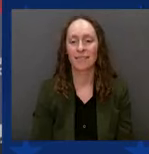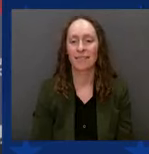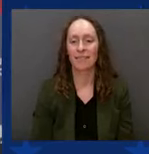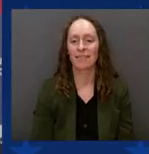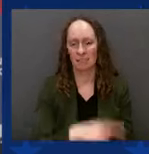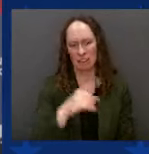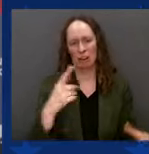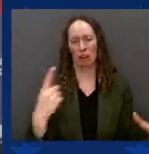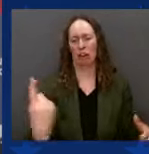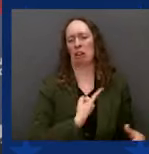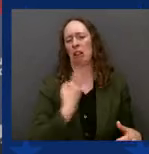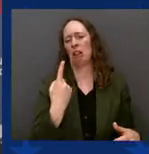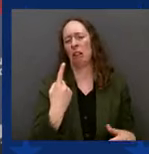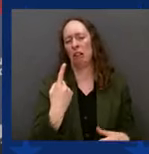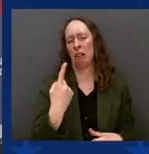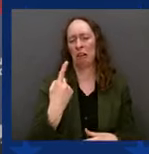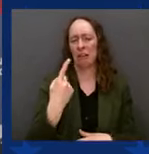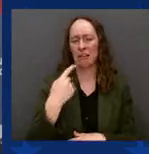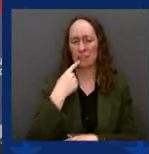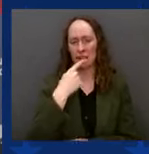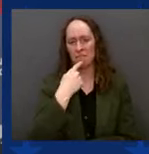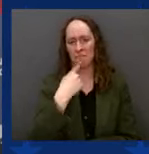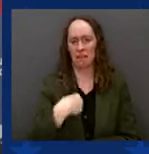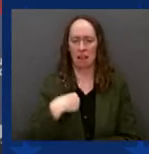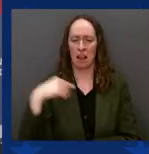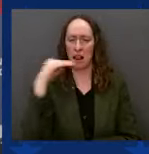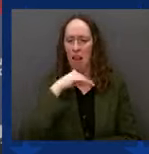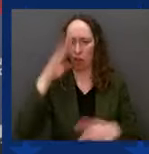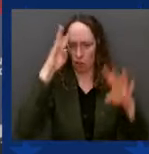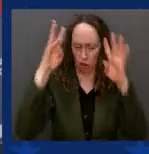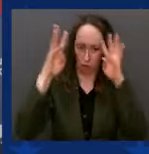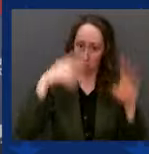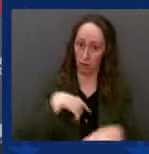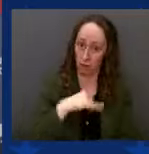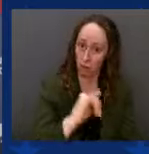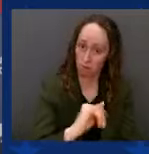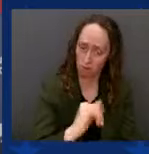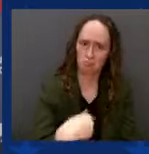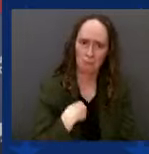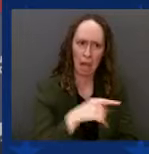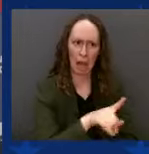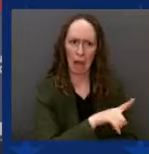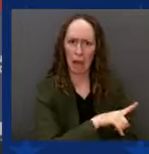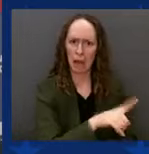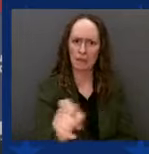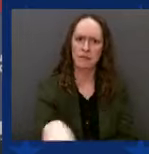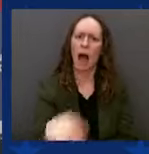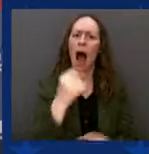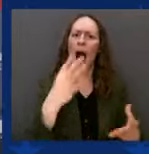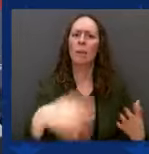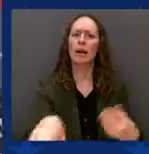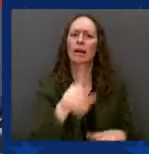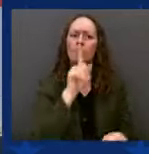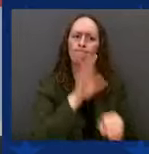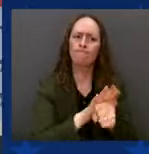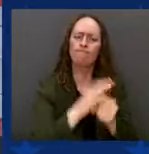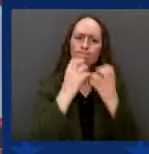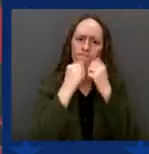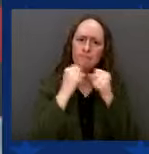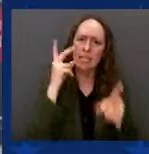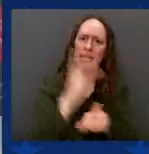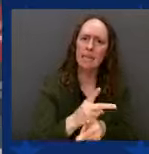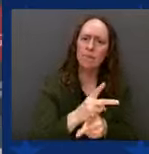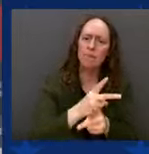you, how many of you out there commit you won't cut Medicare or Social Security? And they all stood up and raised their hand and said, we won't do